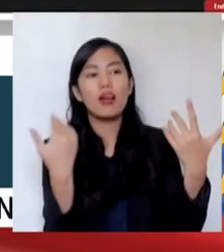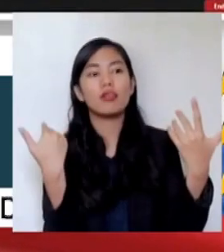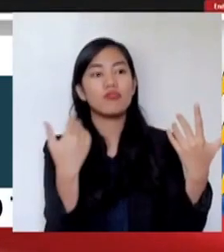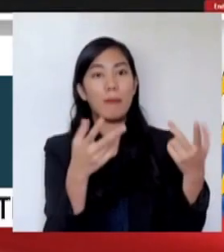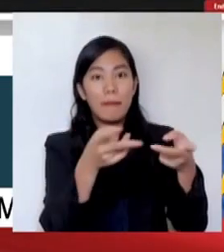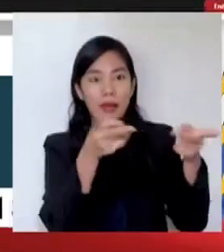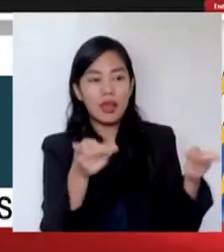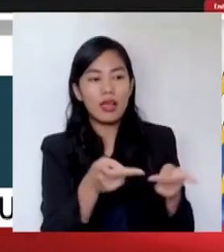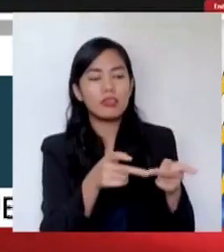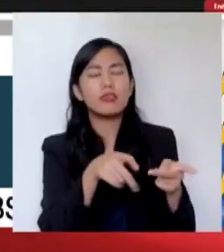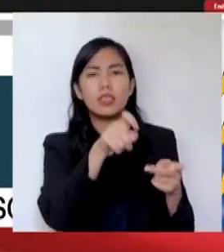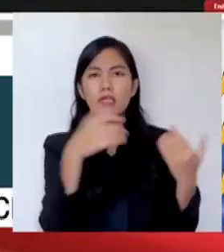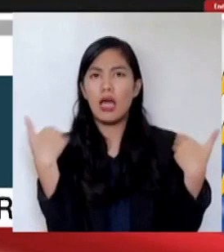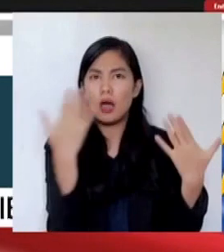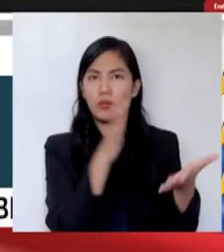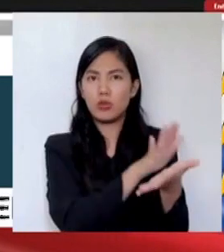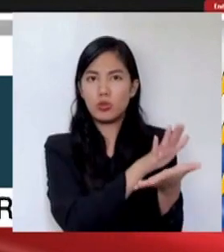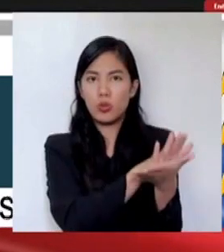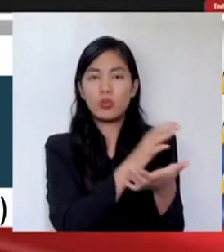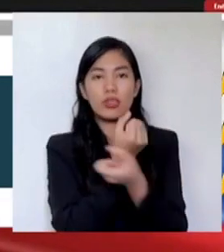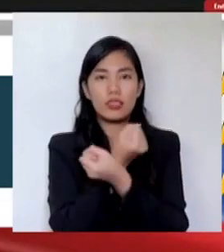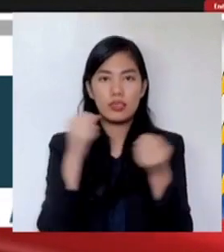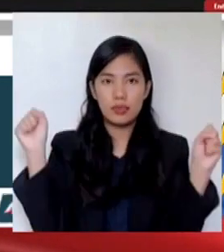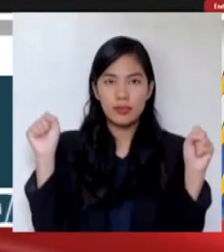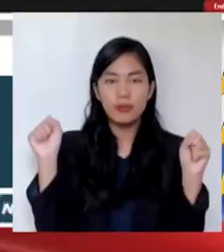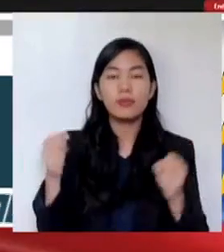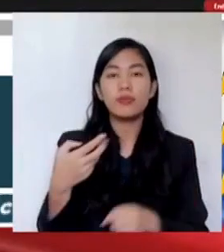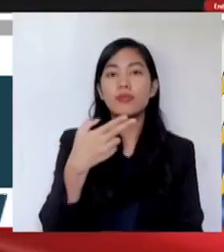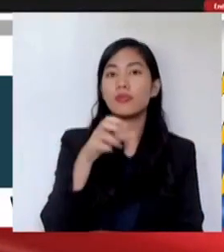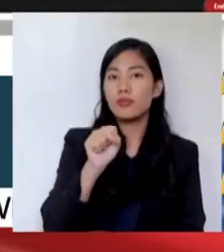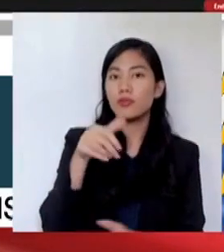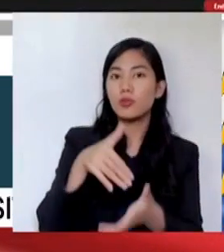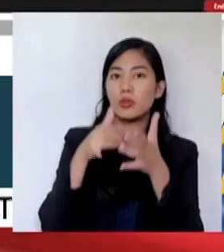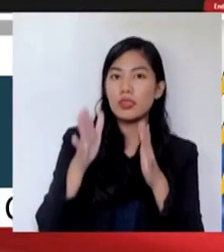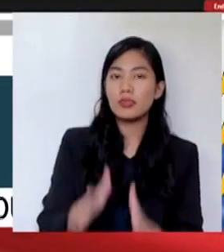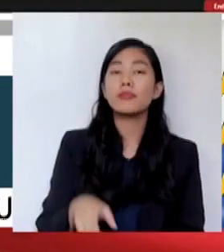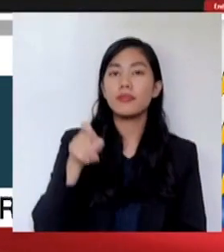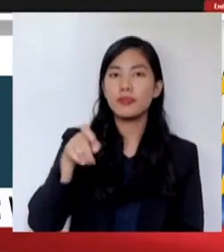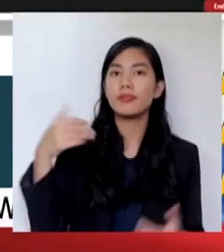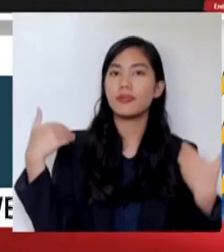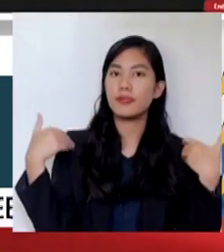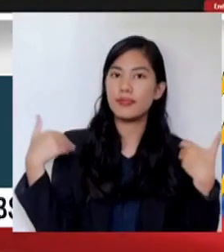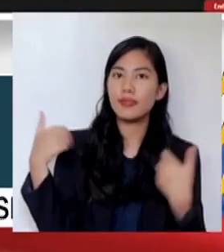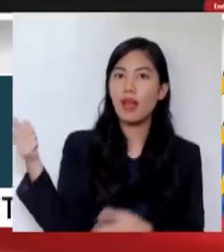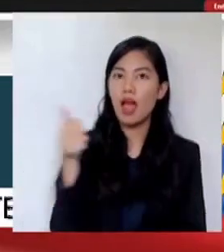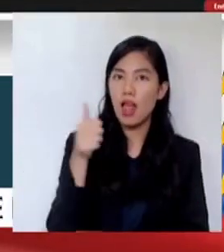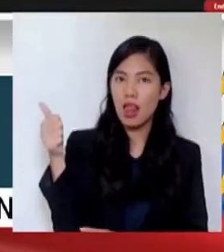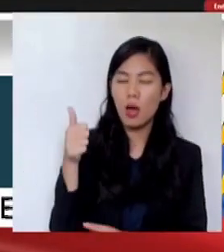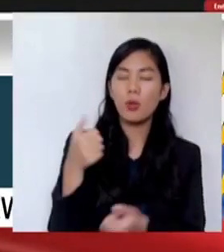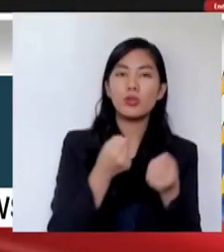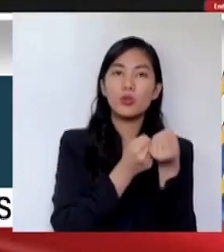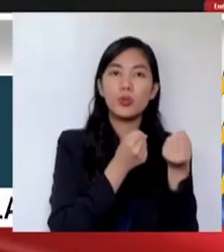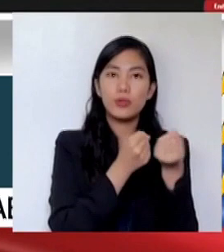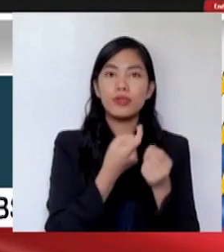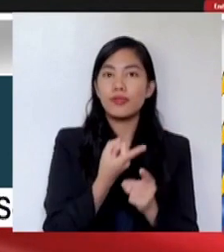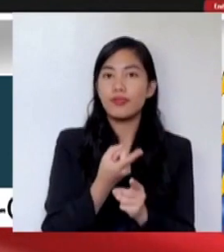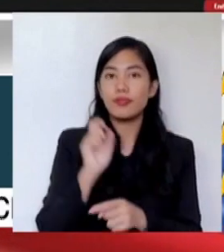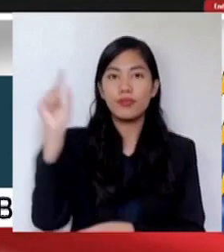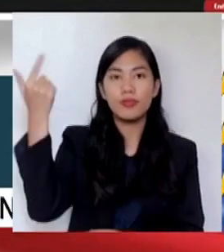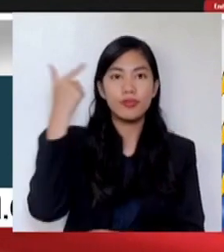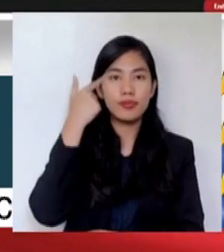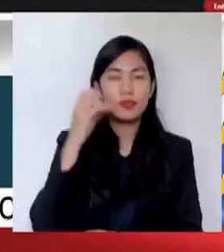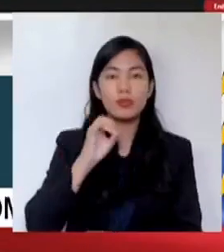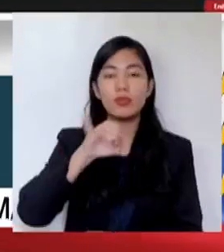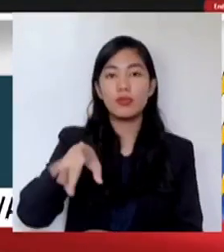mga senior high school students na kumita ng monthly allowance mula sa government internship program. At mas maraming